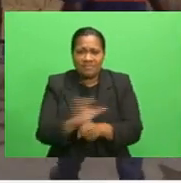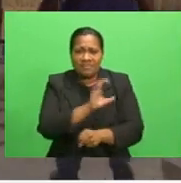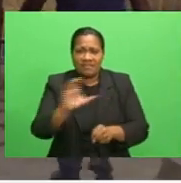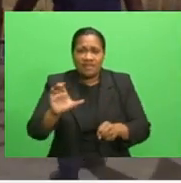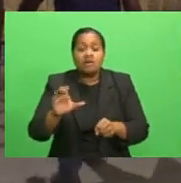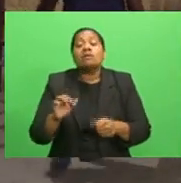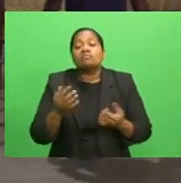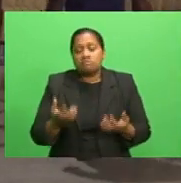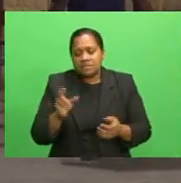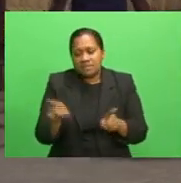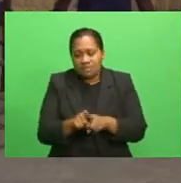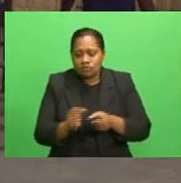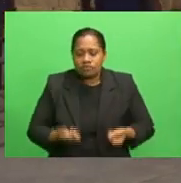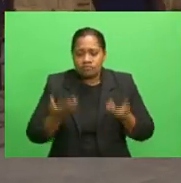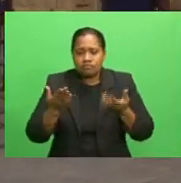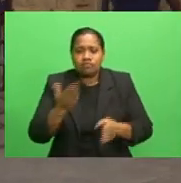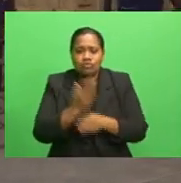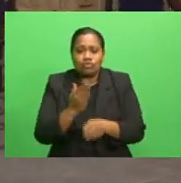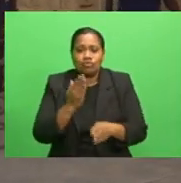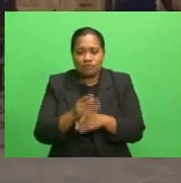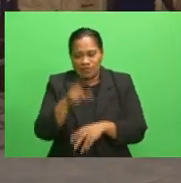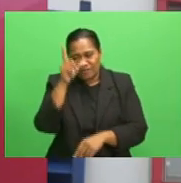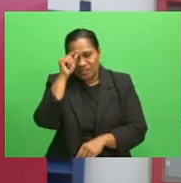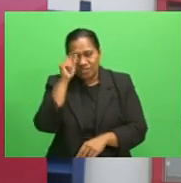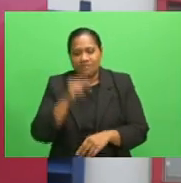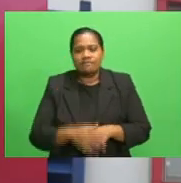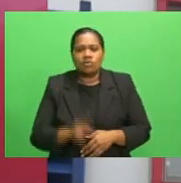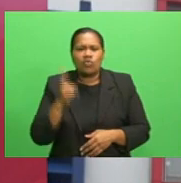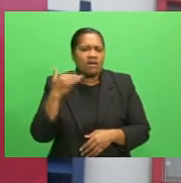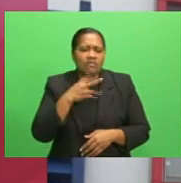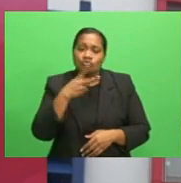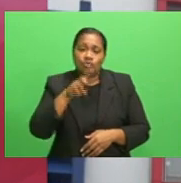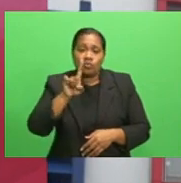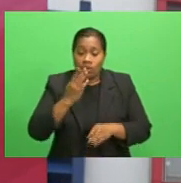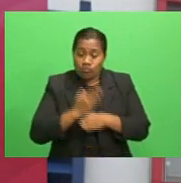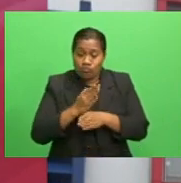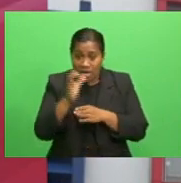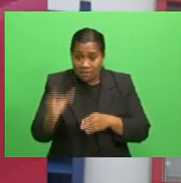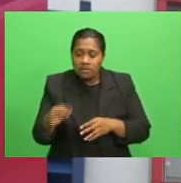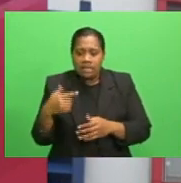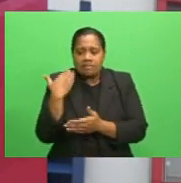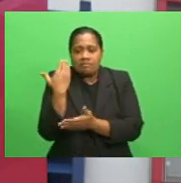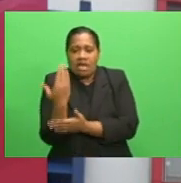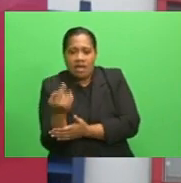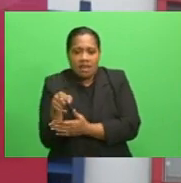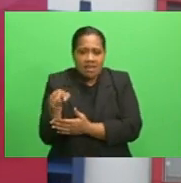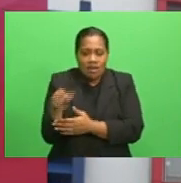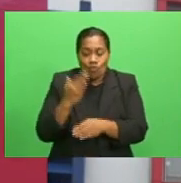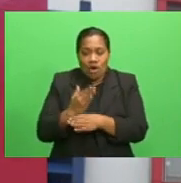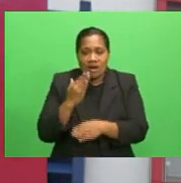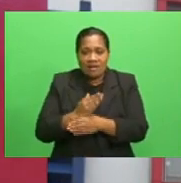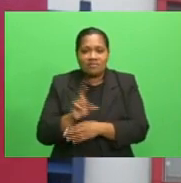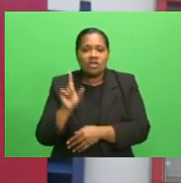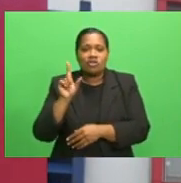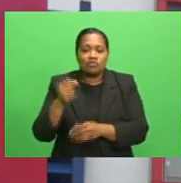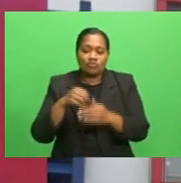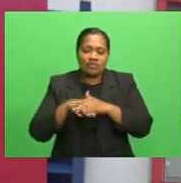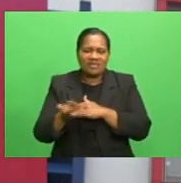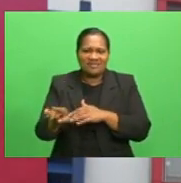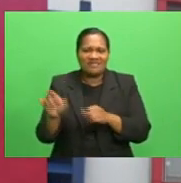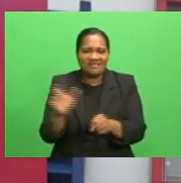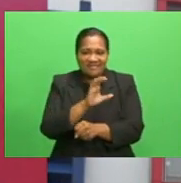to Fijians. Almost 121 workers that are dependent on this work that they do in this factory,